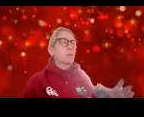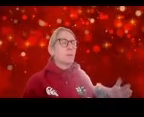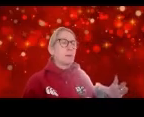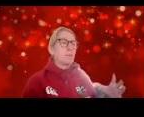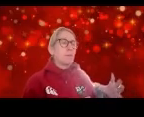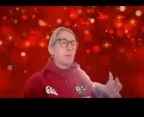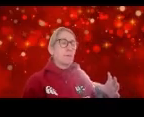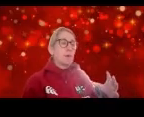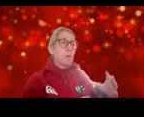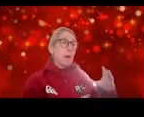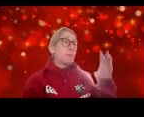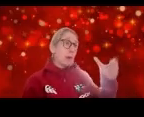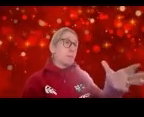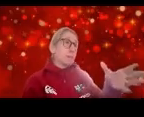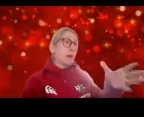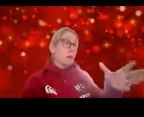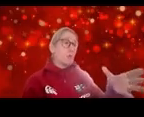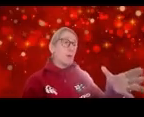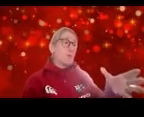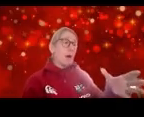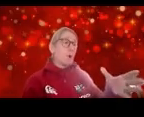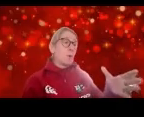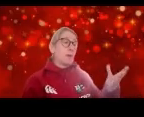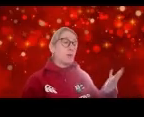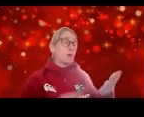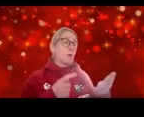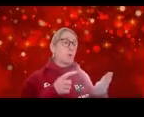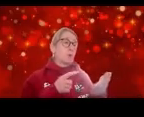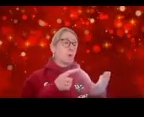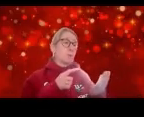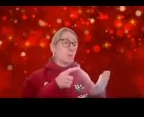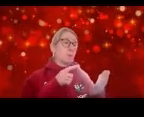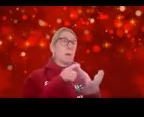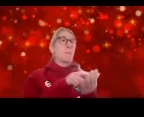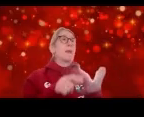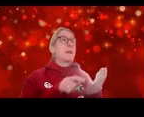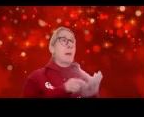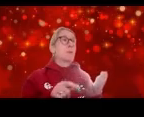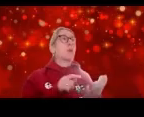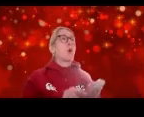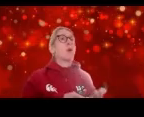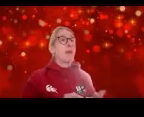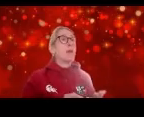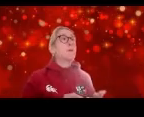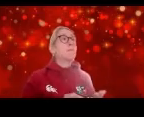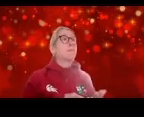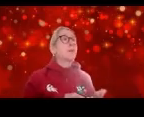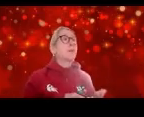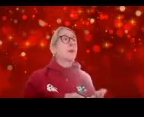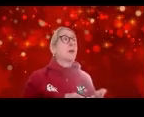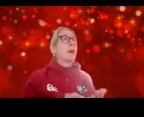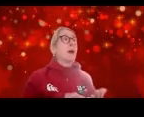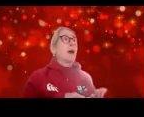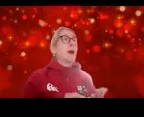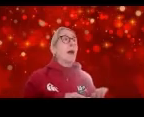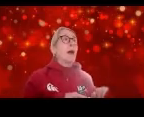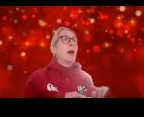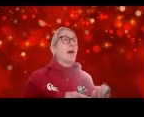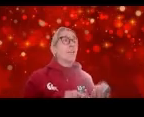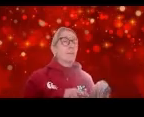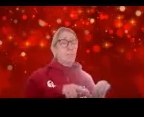had some customer who have Samsung Android phone, and they struggle to see the PIN numbers and log in.